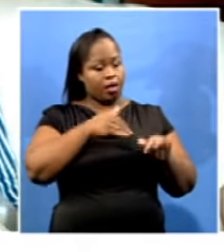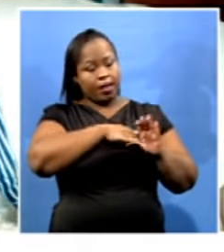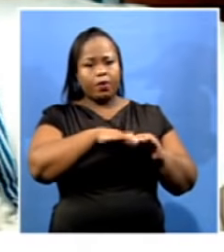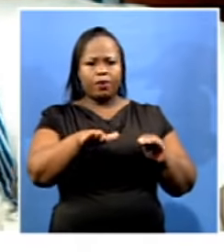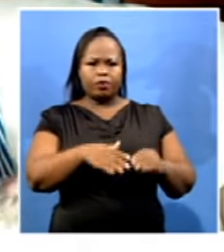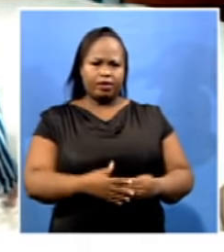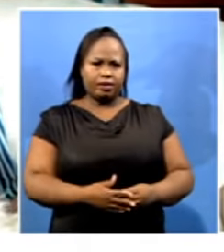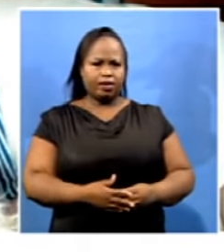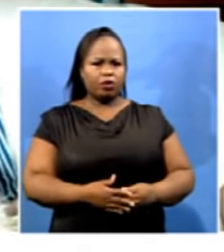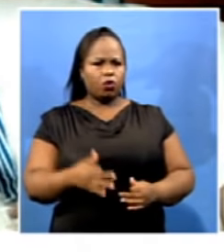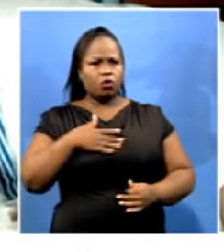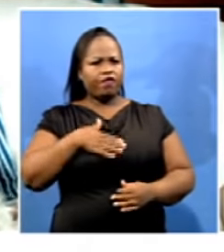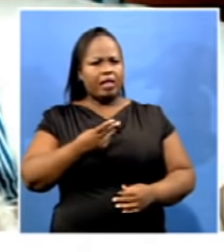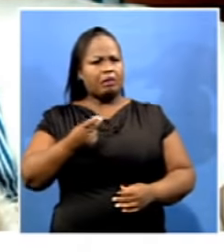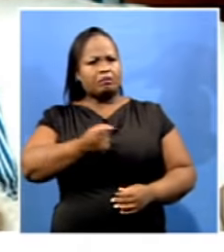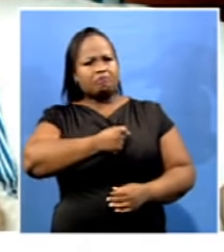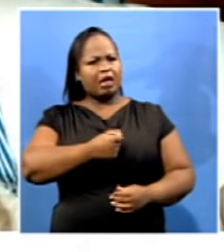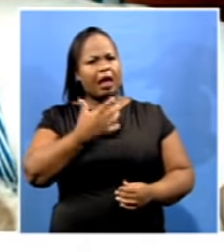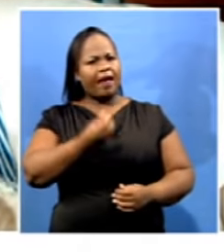I mean, are there any regrets on your side?